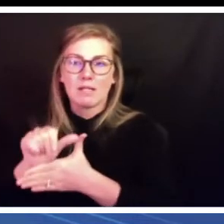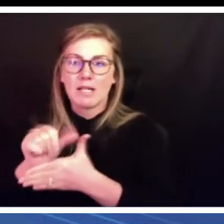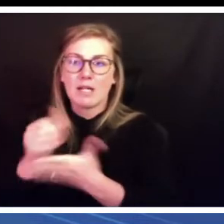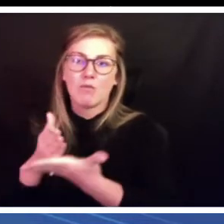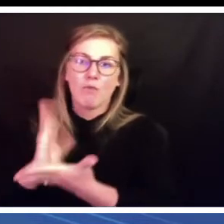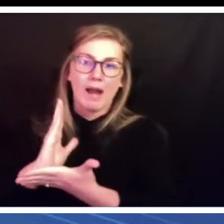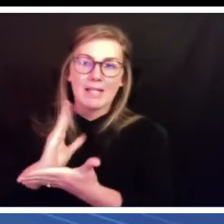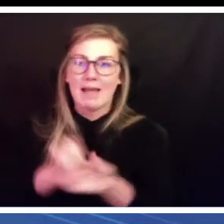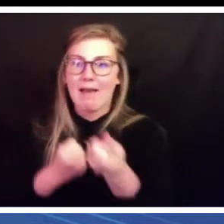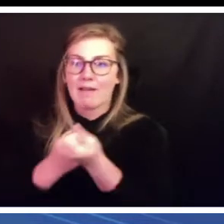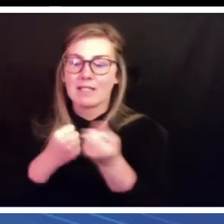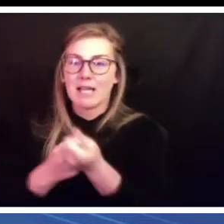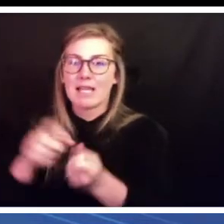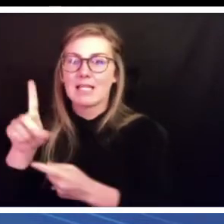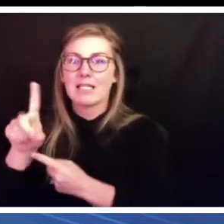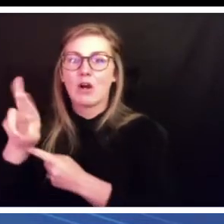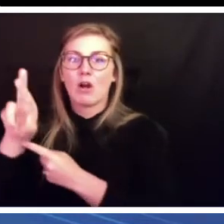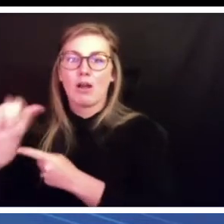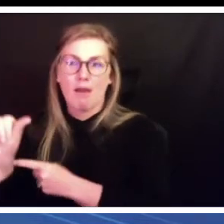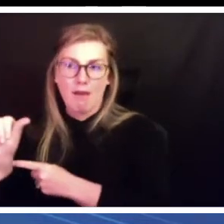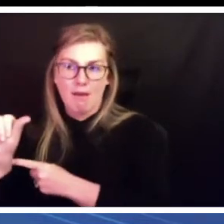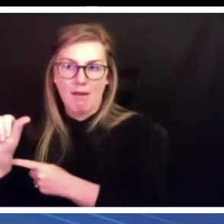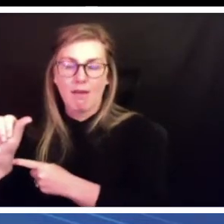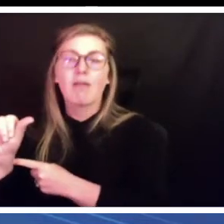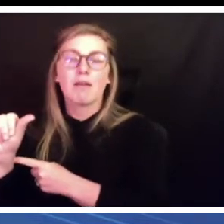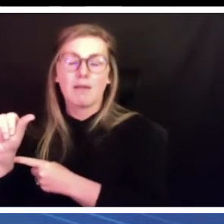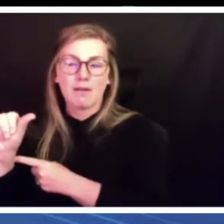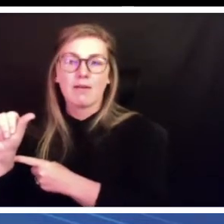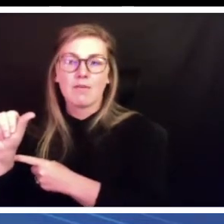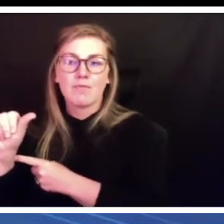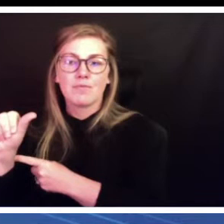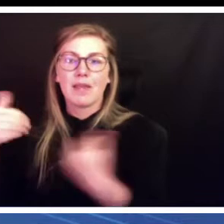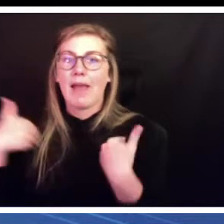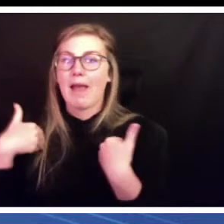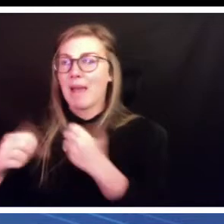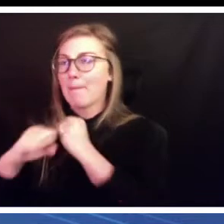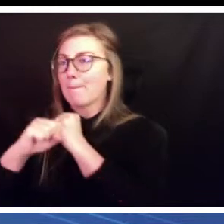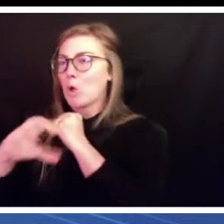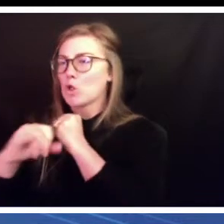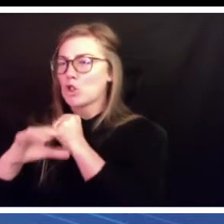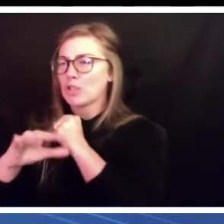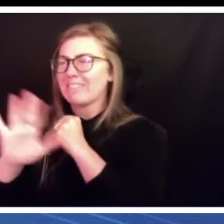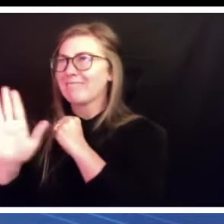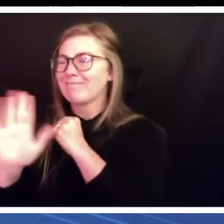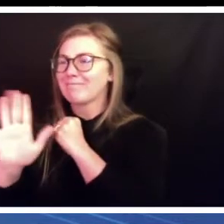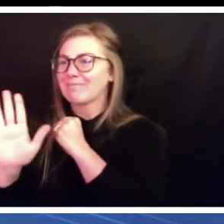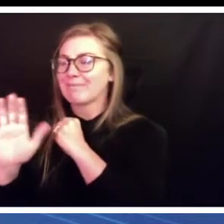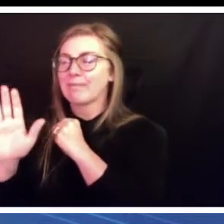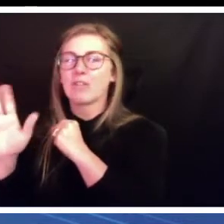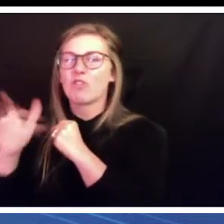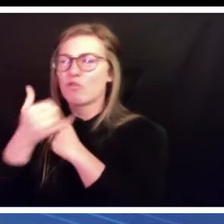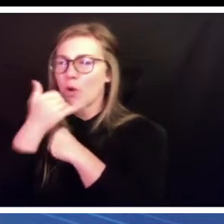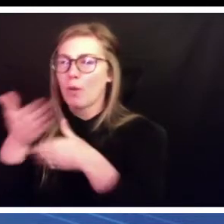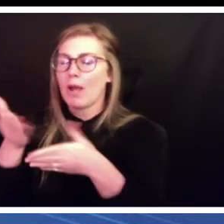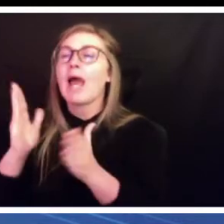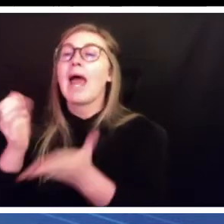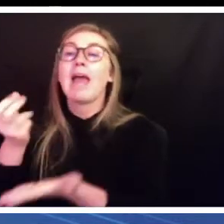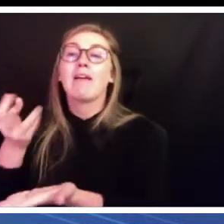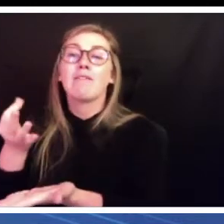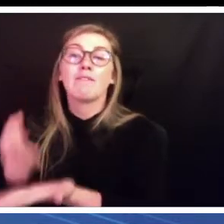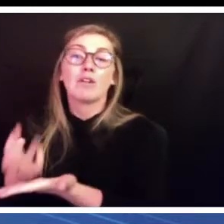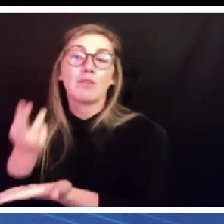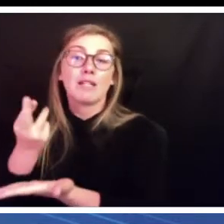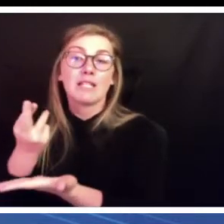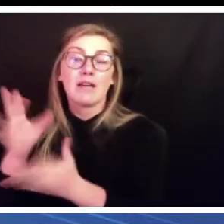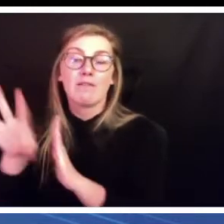And the DRA has a promotional, when I say, I shouldn't say promotional, a fundraising video to help raise money every